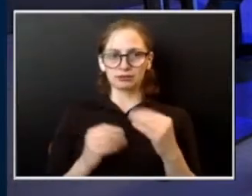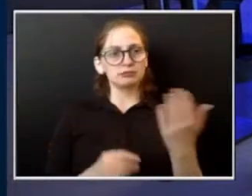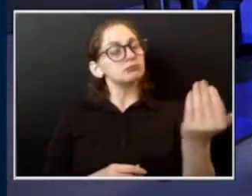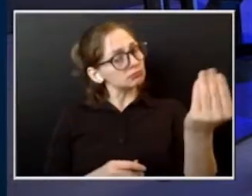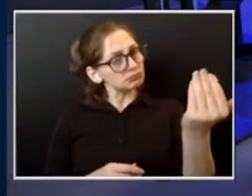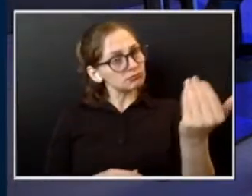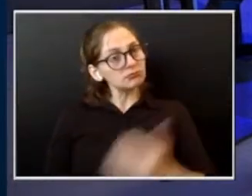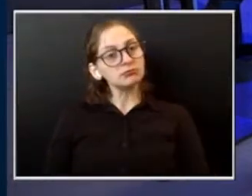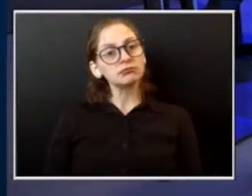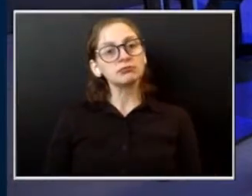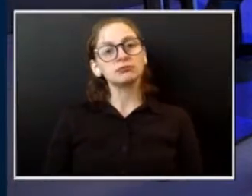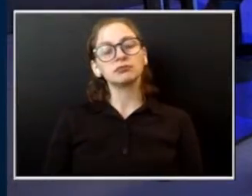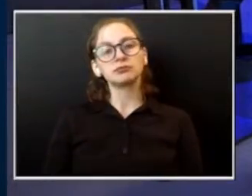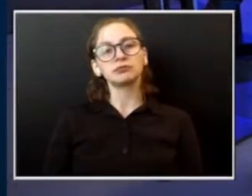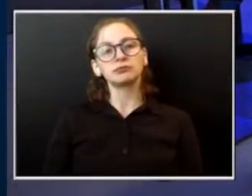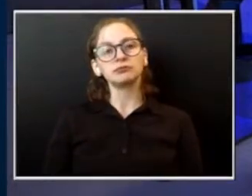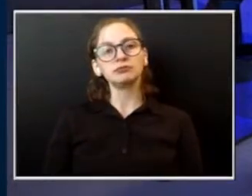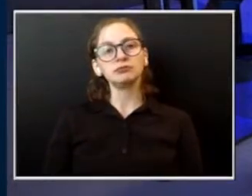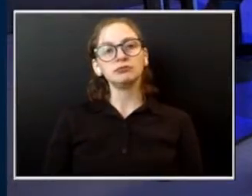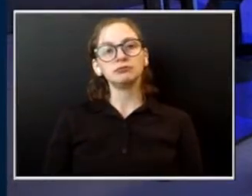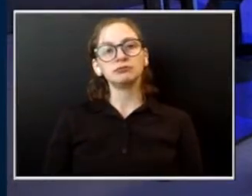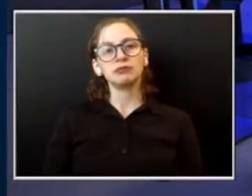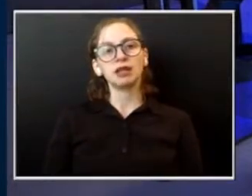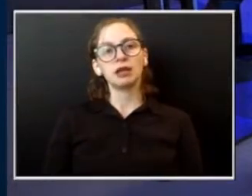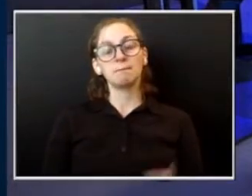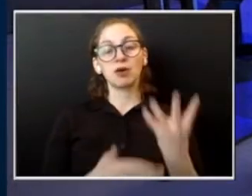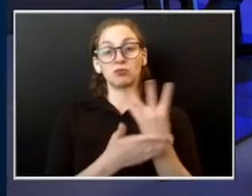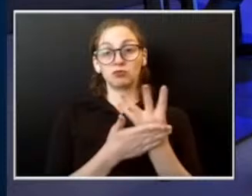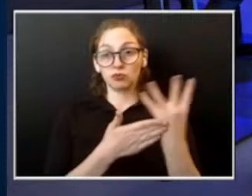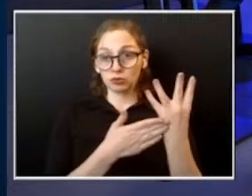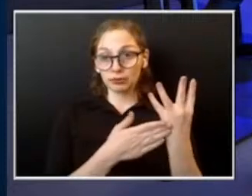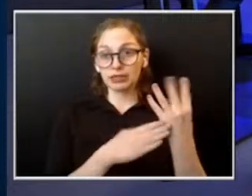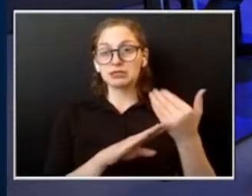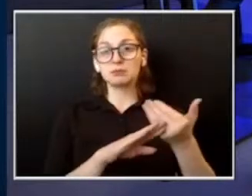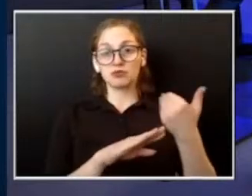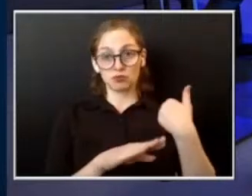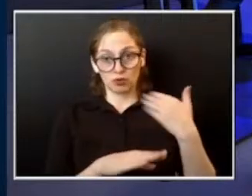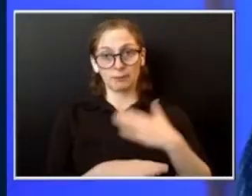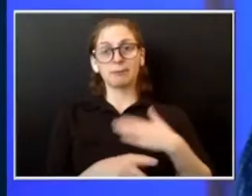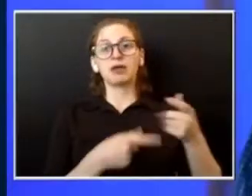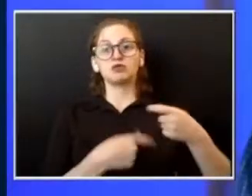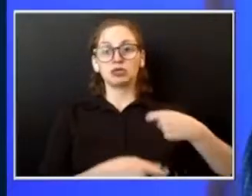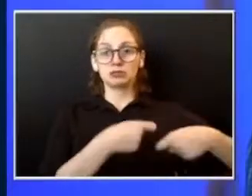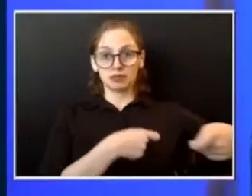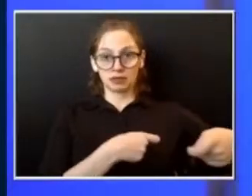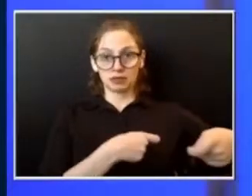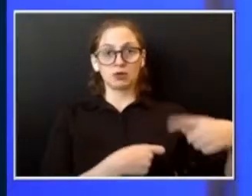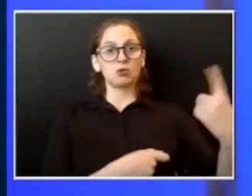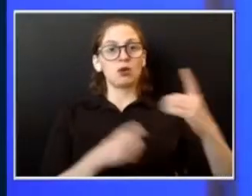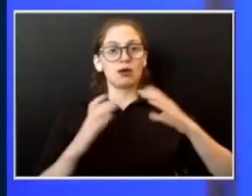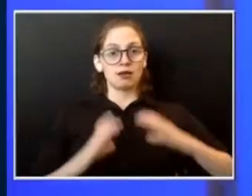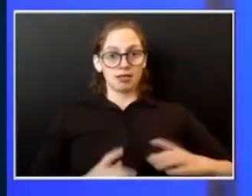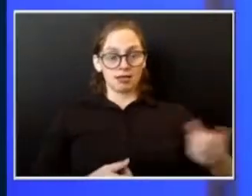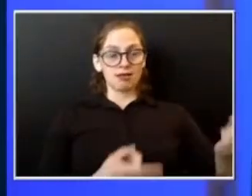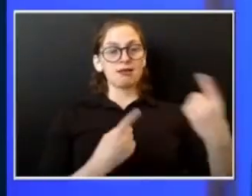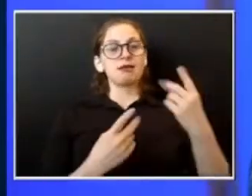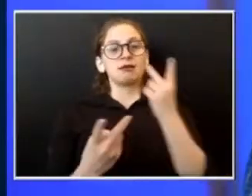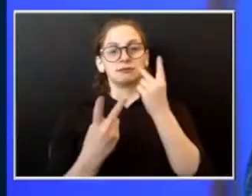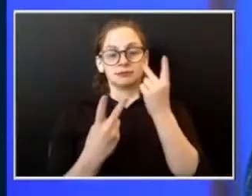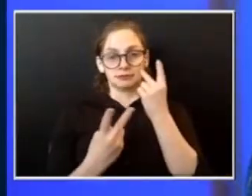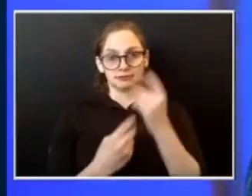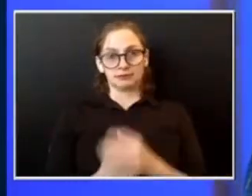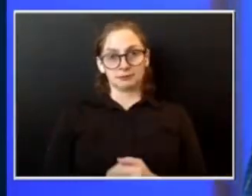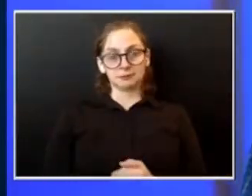About 4 weeks prior to my transplant, I had a client come to visit me. And we were